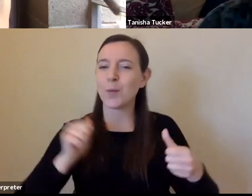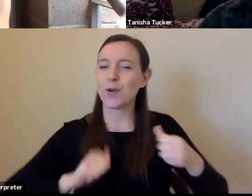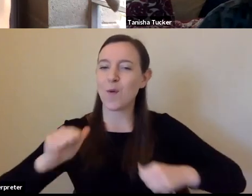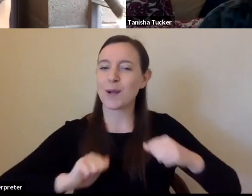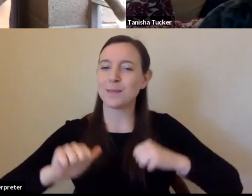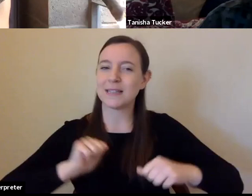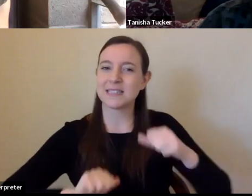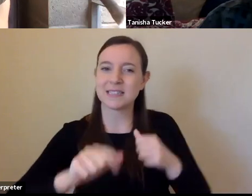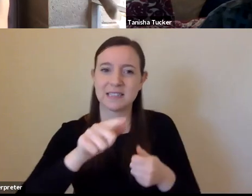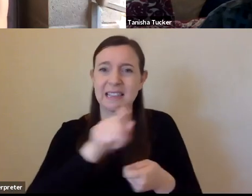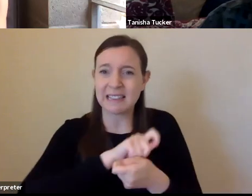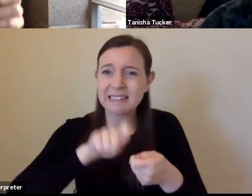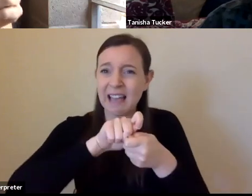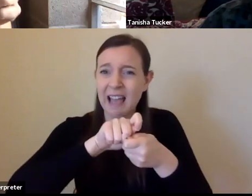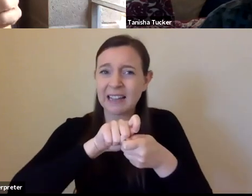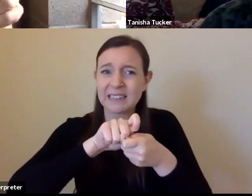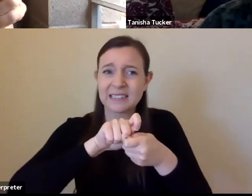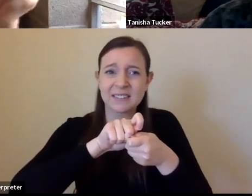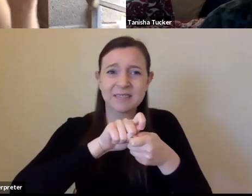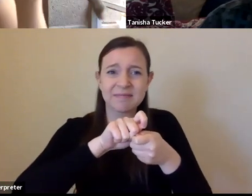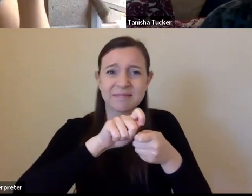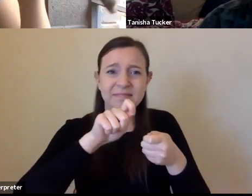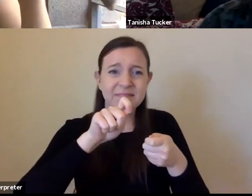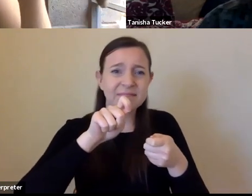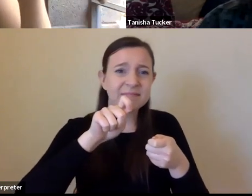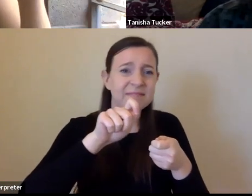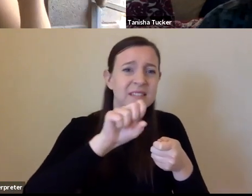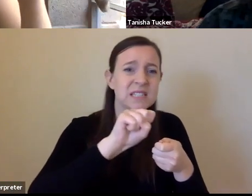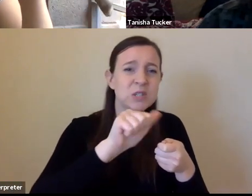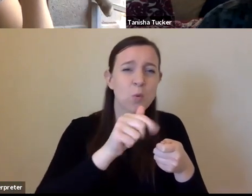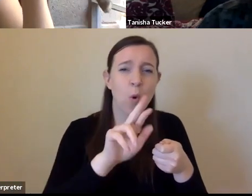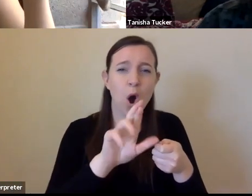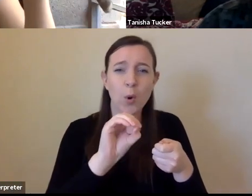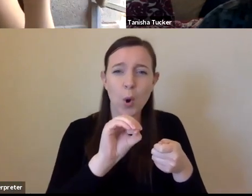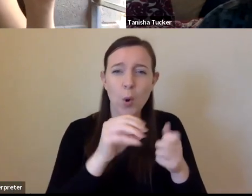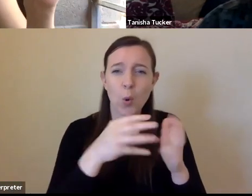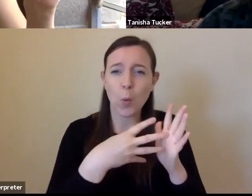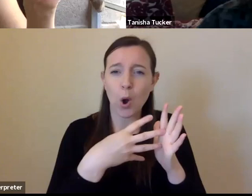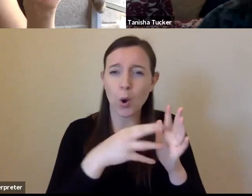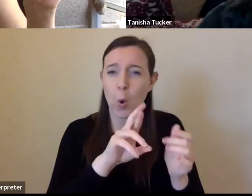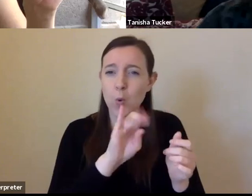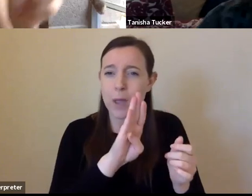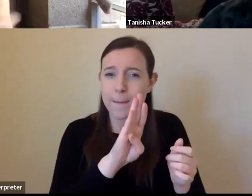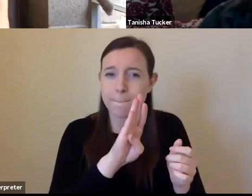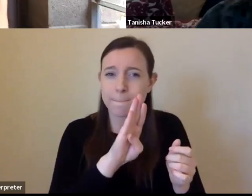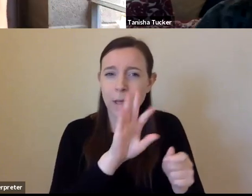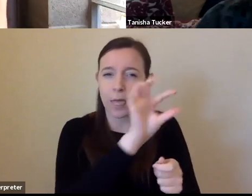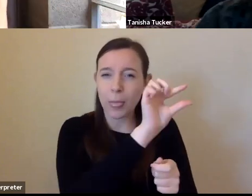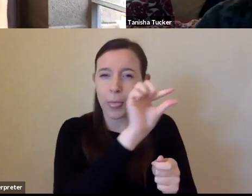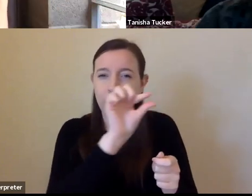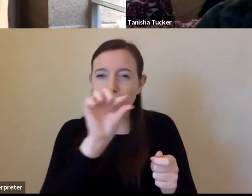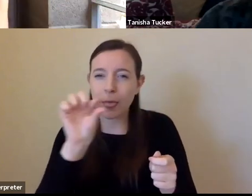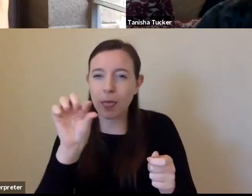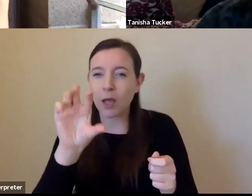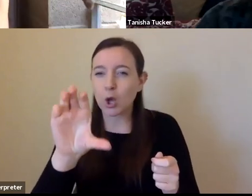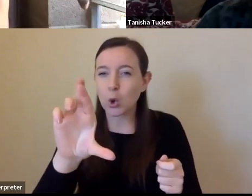the exact parts of the saguaro rib, and this is the creosote. That's the creosote and some